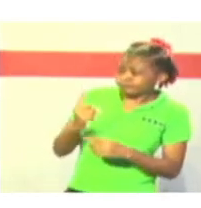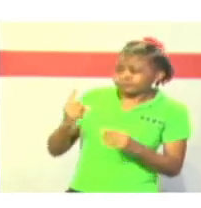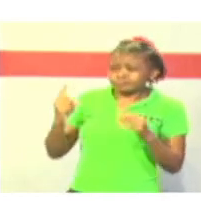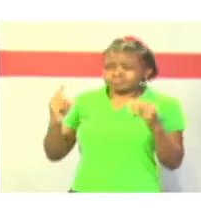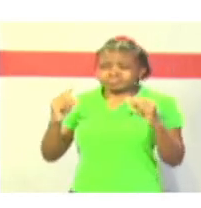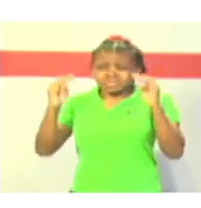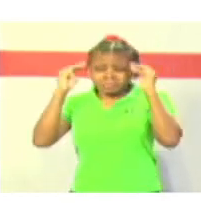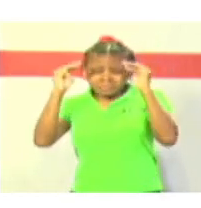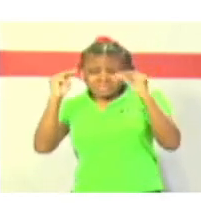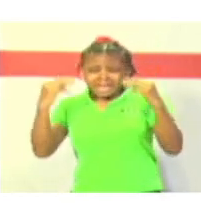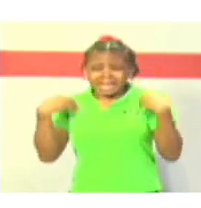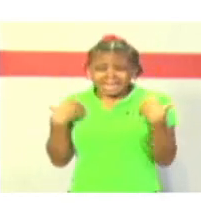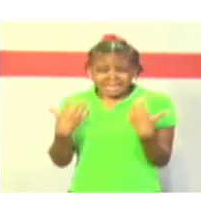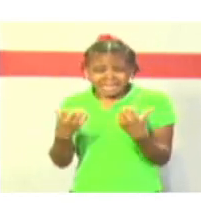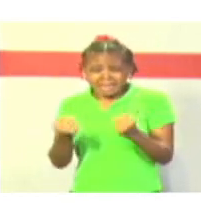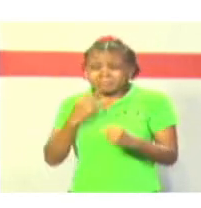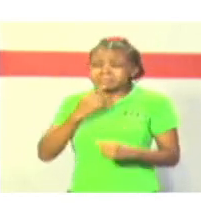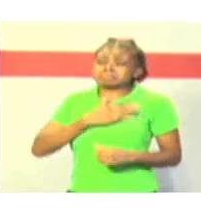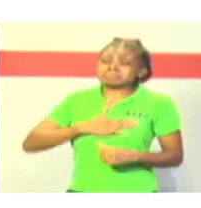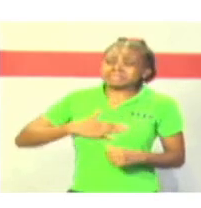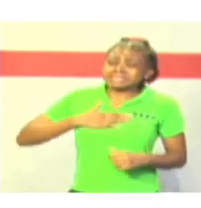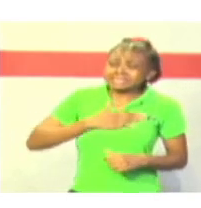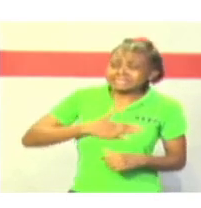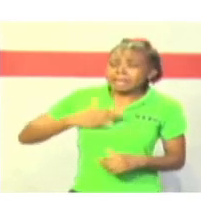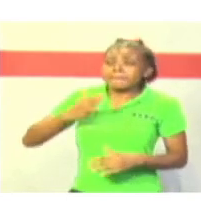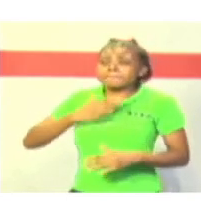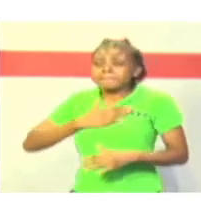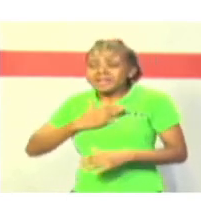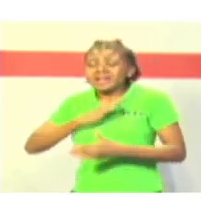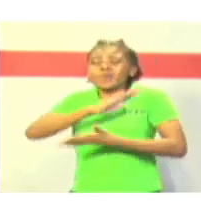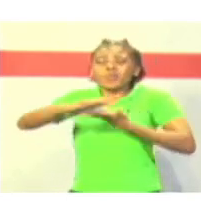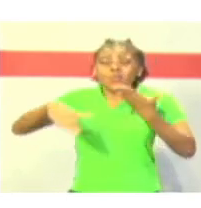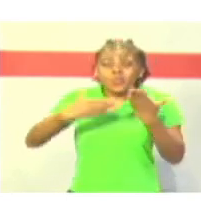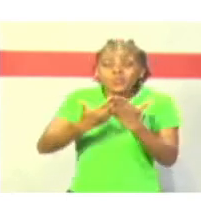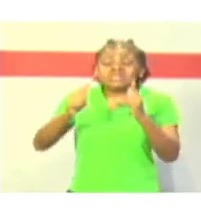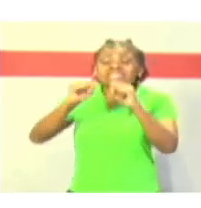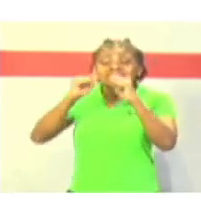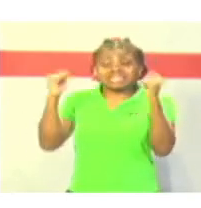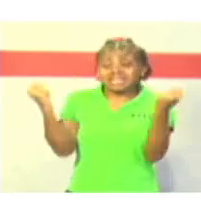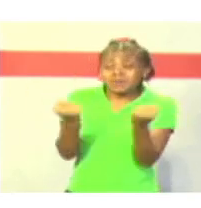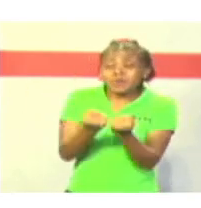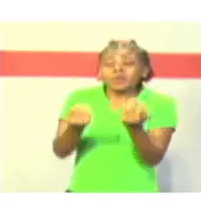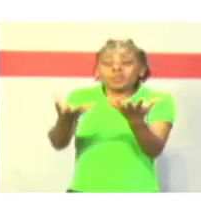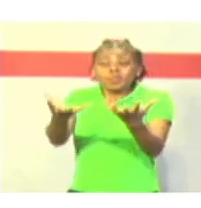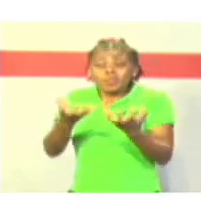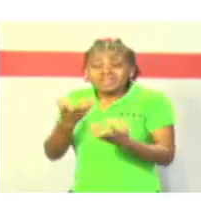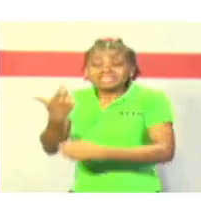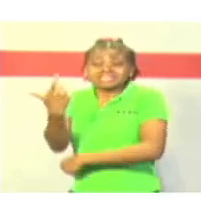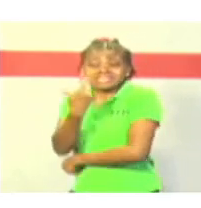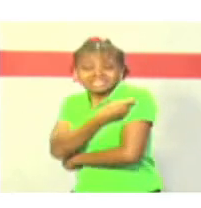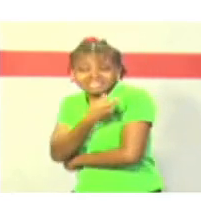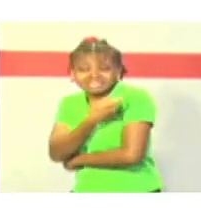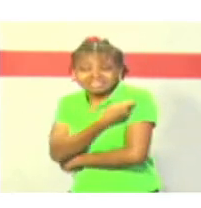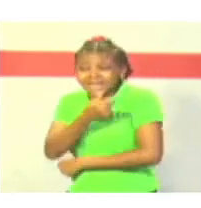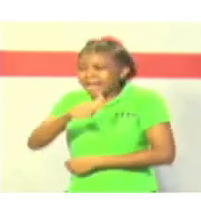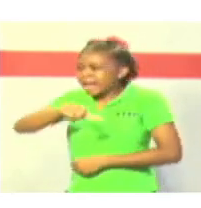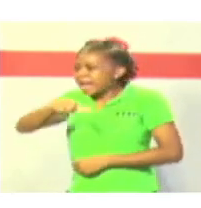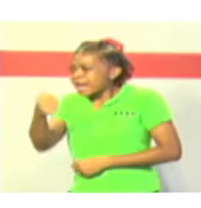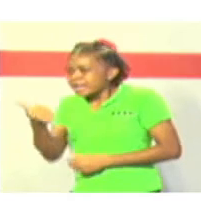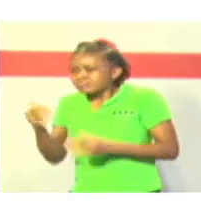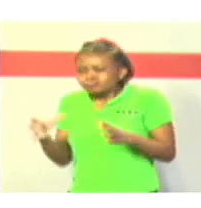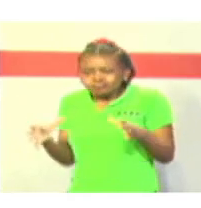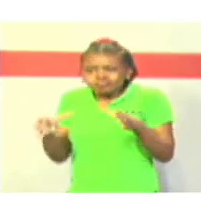disciplines vaccinated so that they can return to play in a safe zone environment? And the